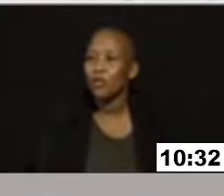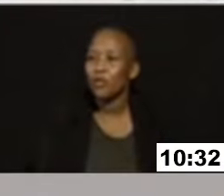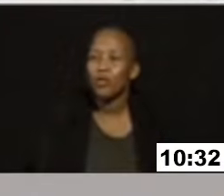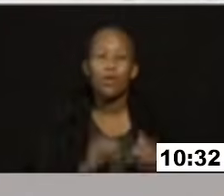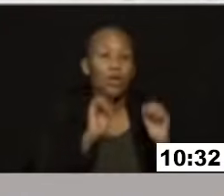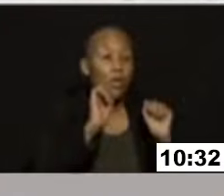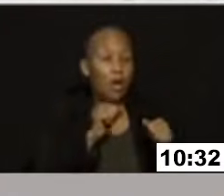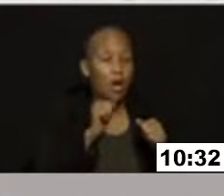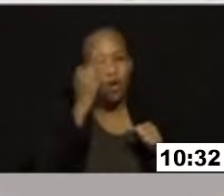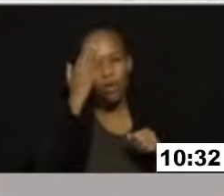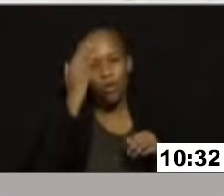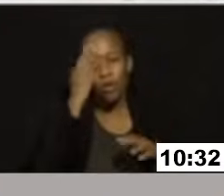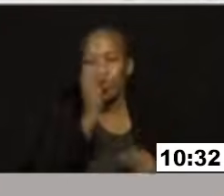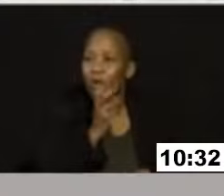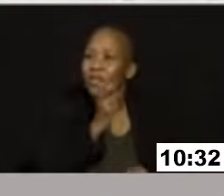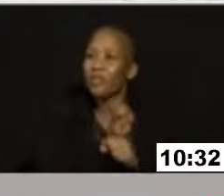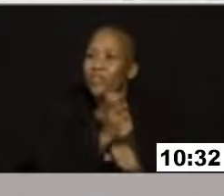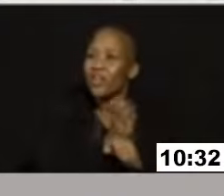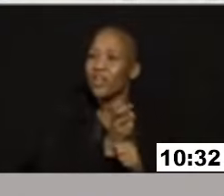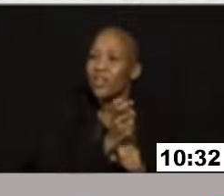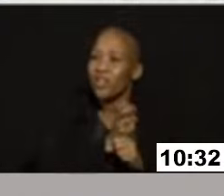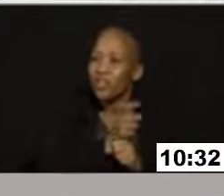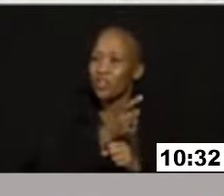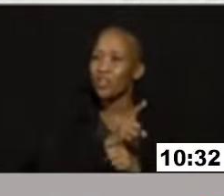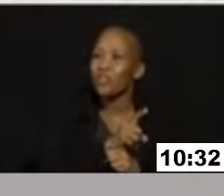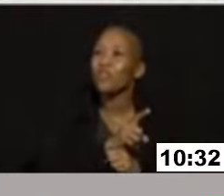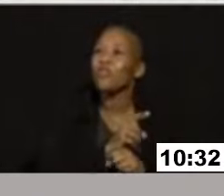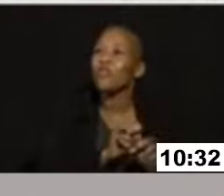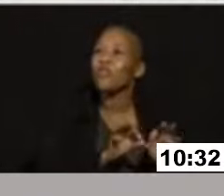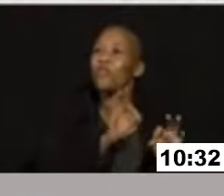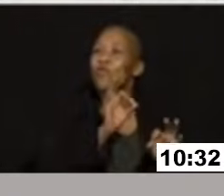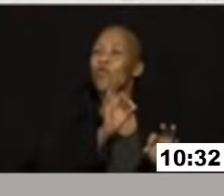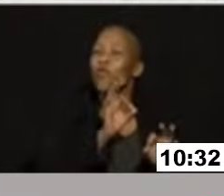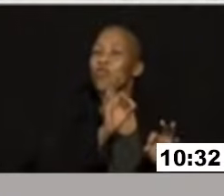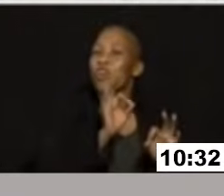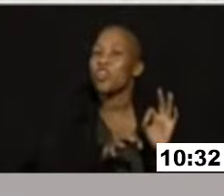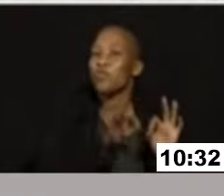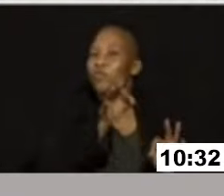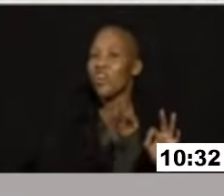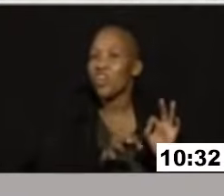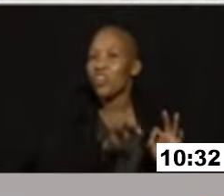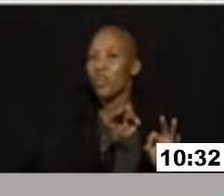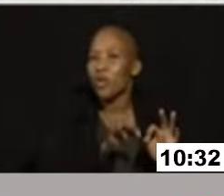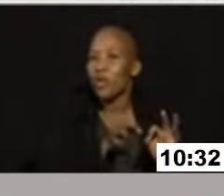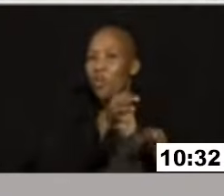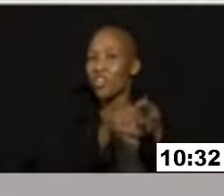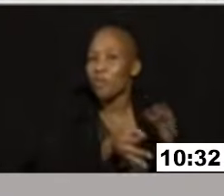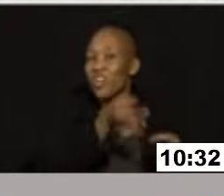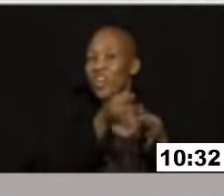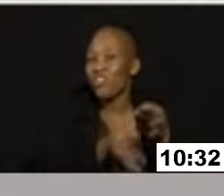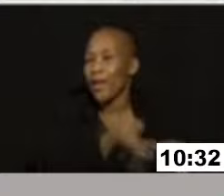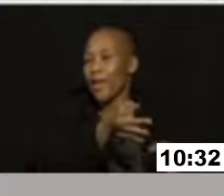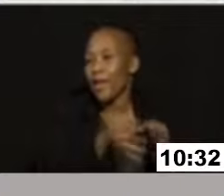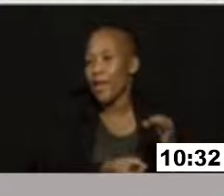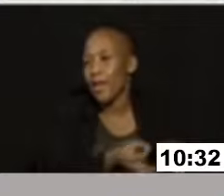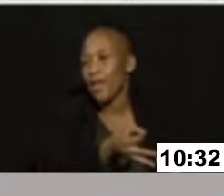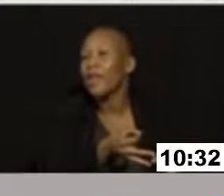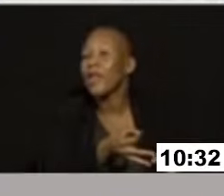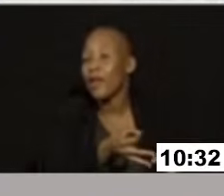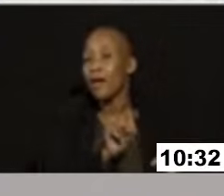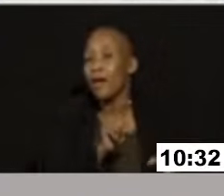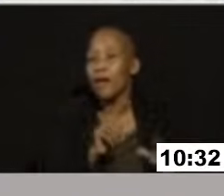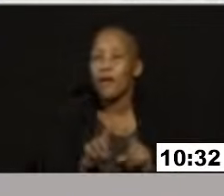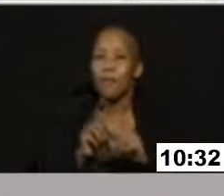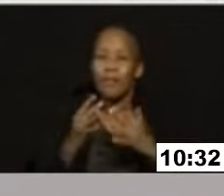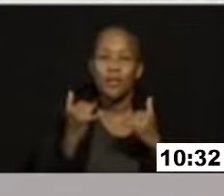of relying on headings for interpretation, so keep that as a caution whether one can rely on headings. But